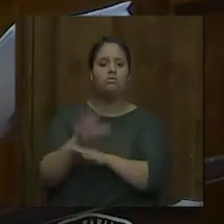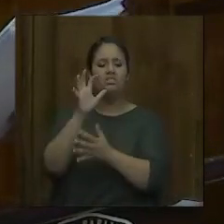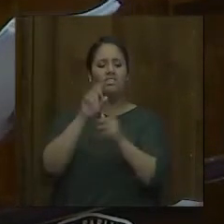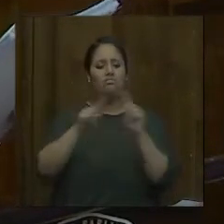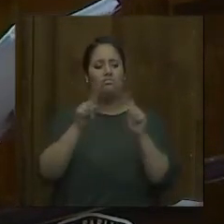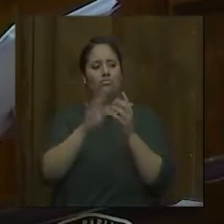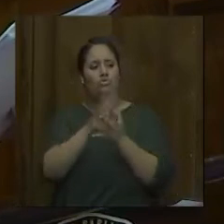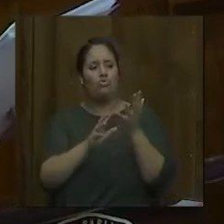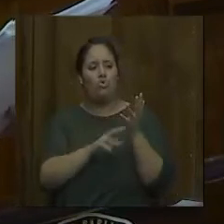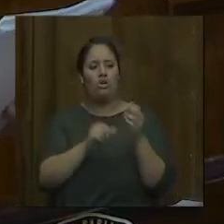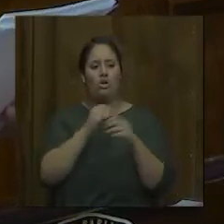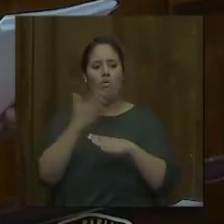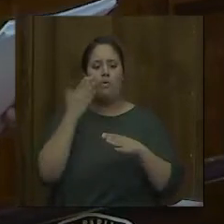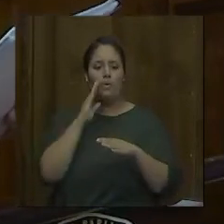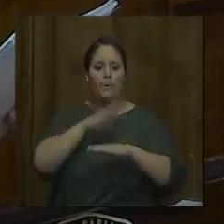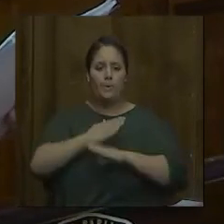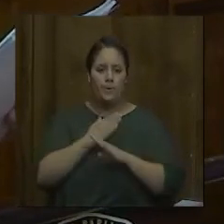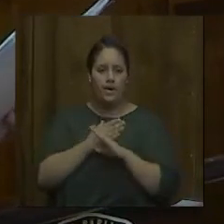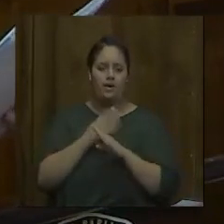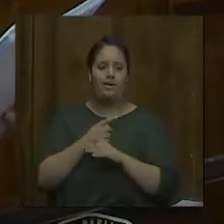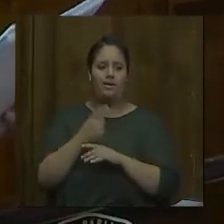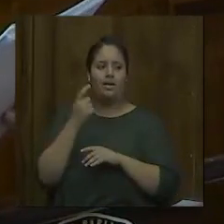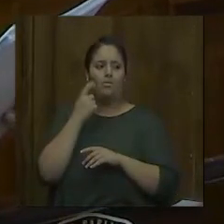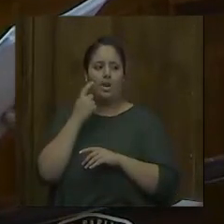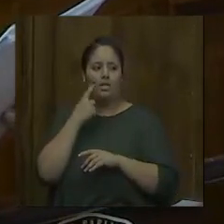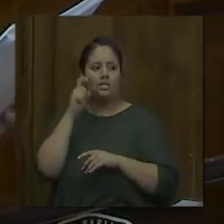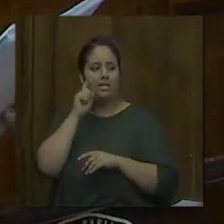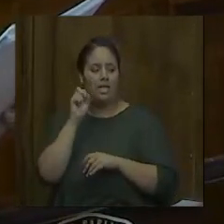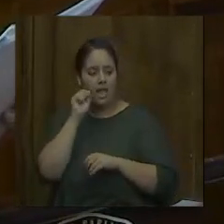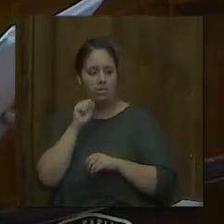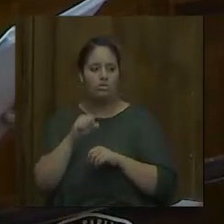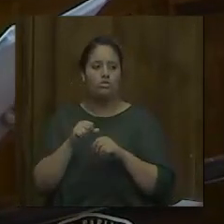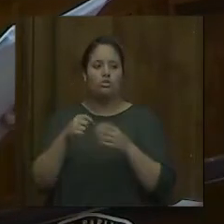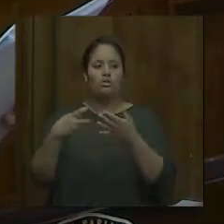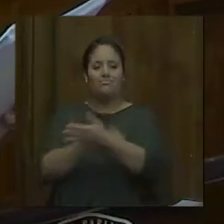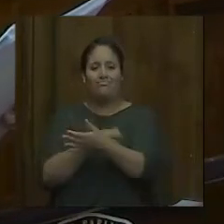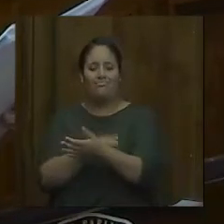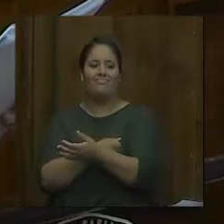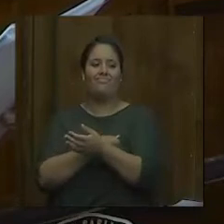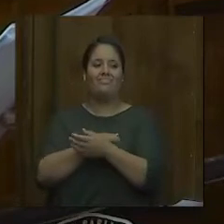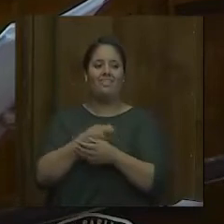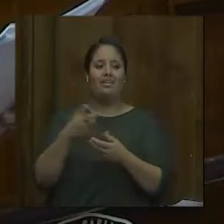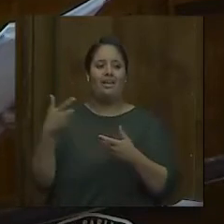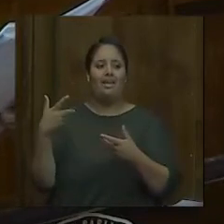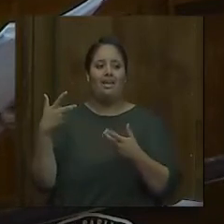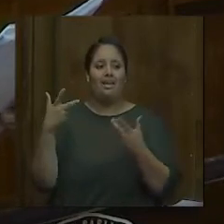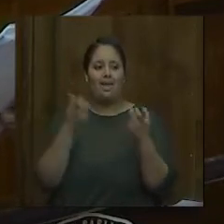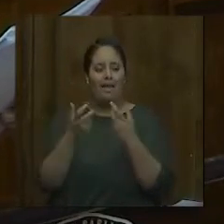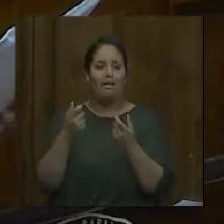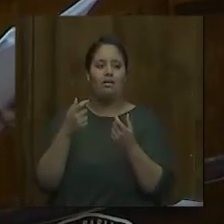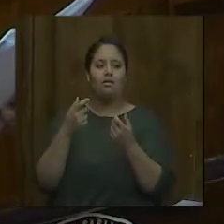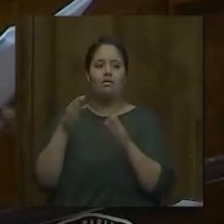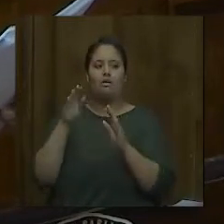unemployment, teenage pregnancies, substance abuse, absent fathers, gangsterism, abuse, and the lack of